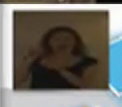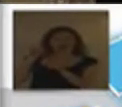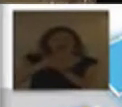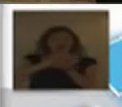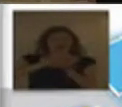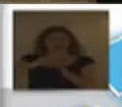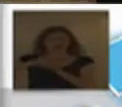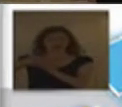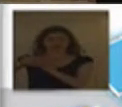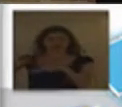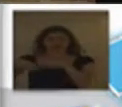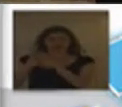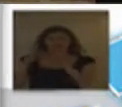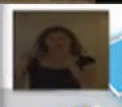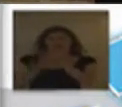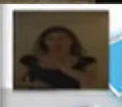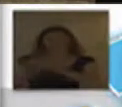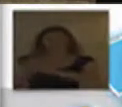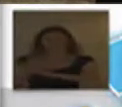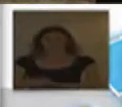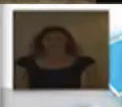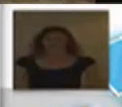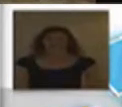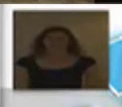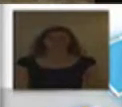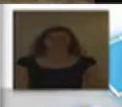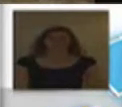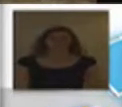order to develop that narrative.